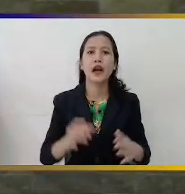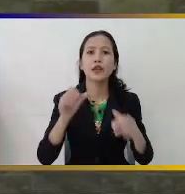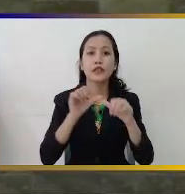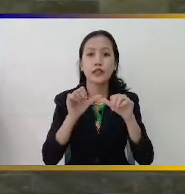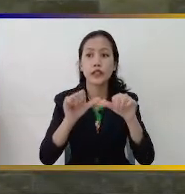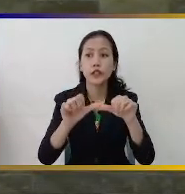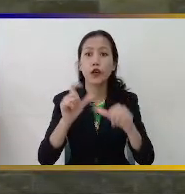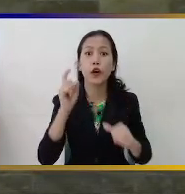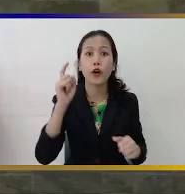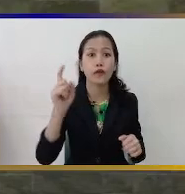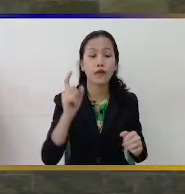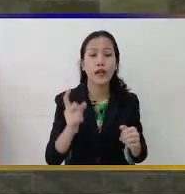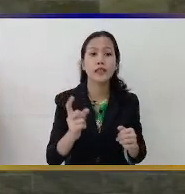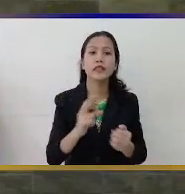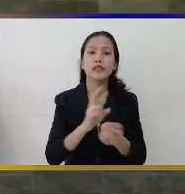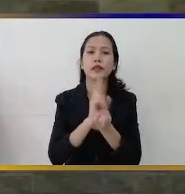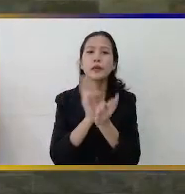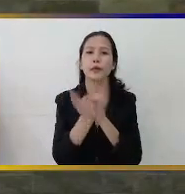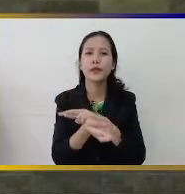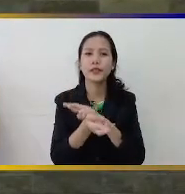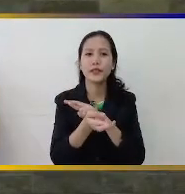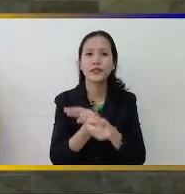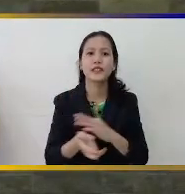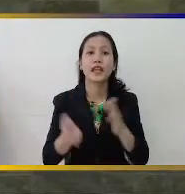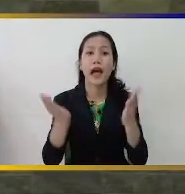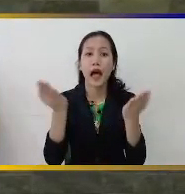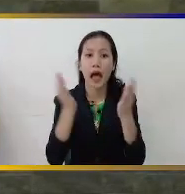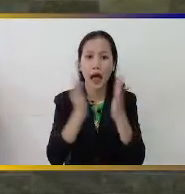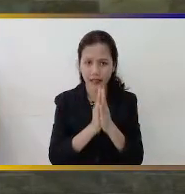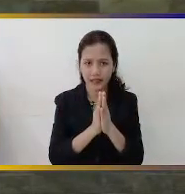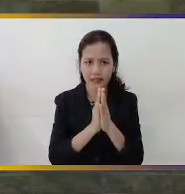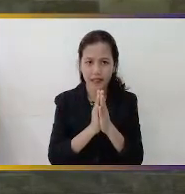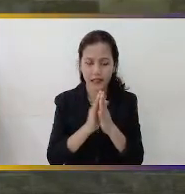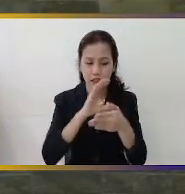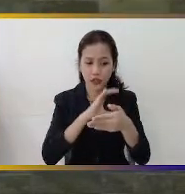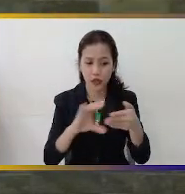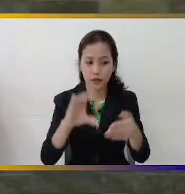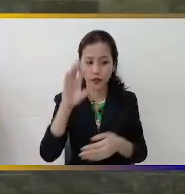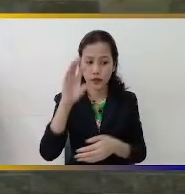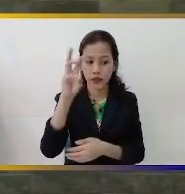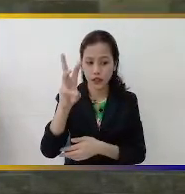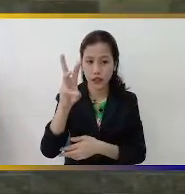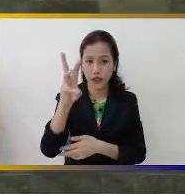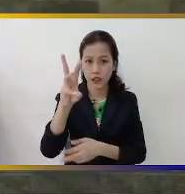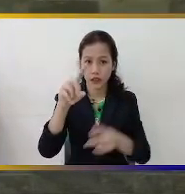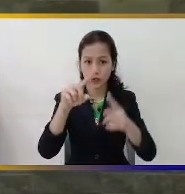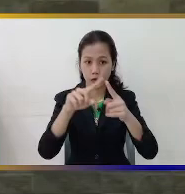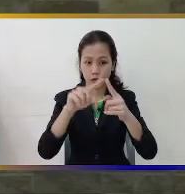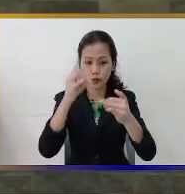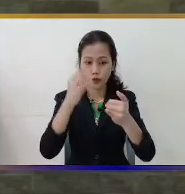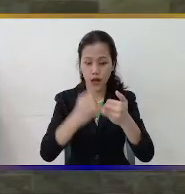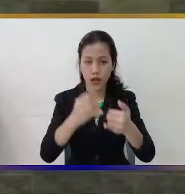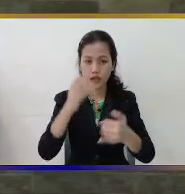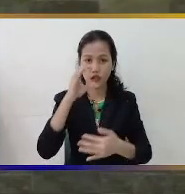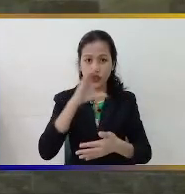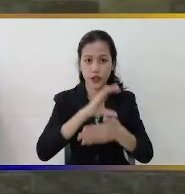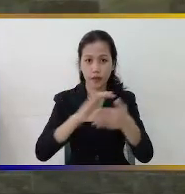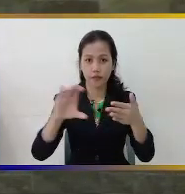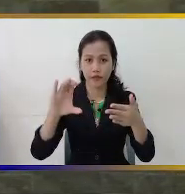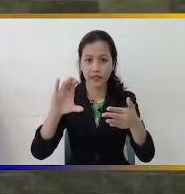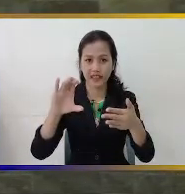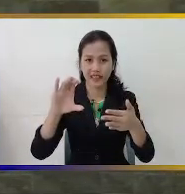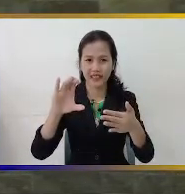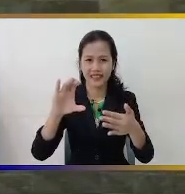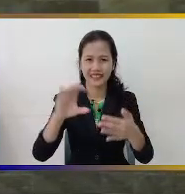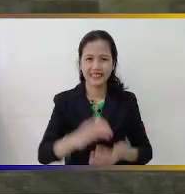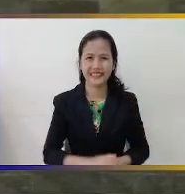number 6 hanggang dito po sa last chapter ng Book of Micah, which is chapter number